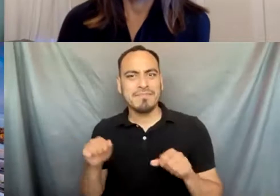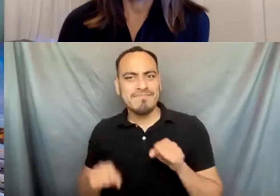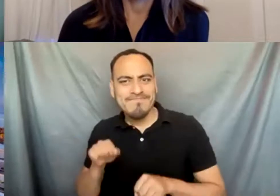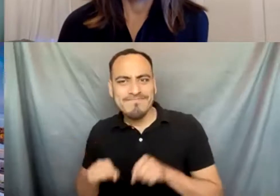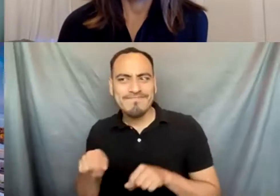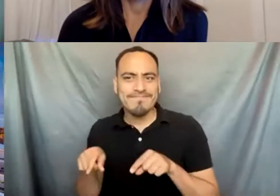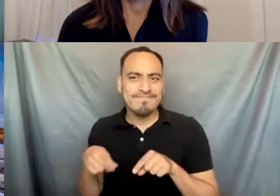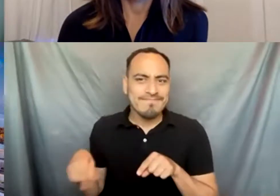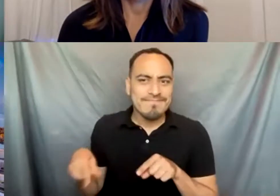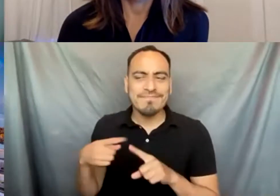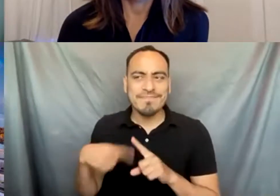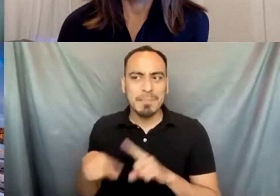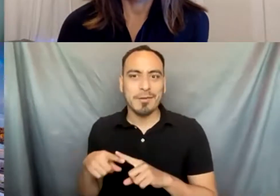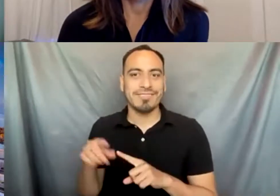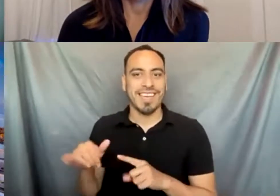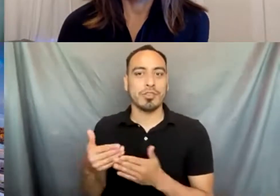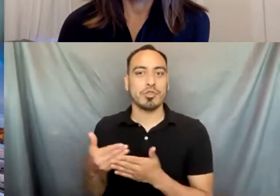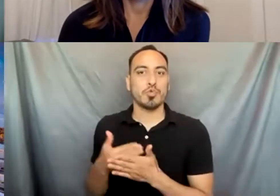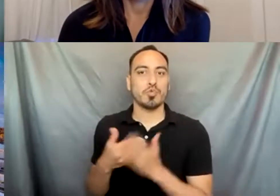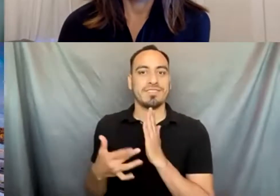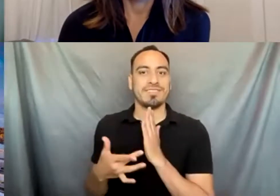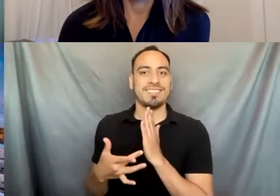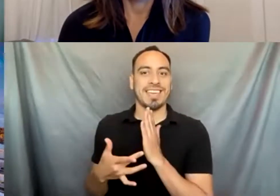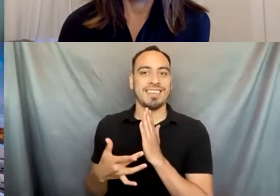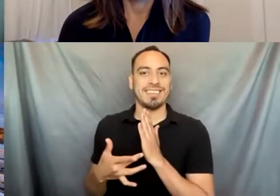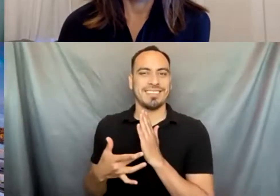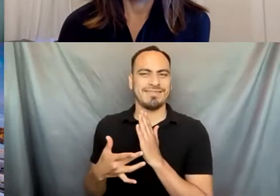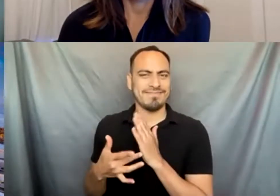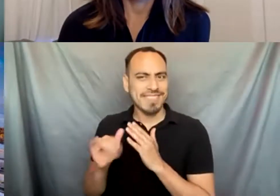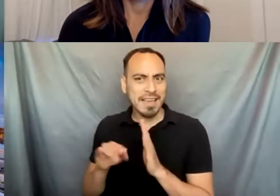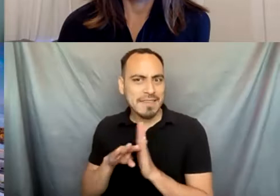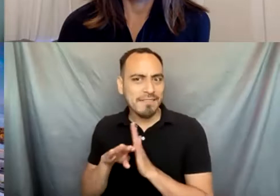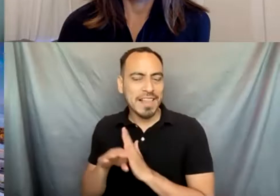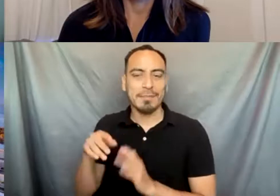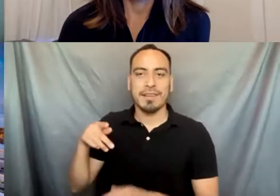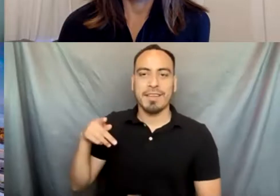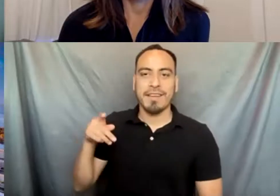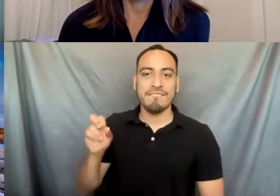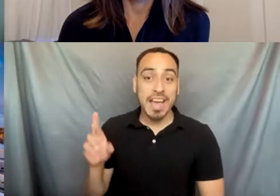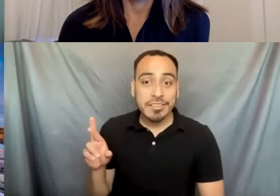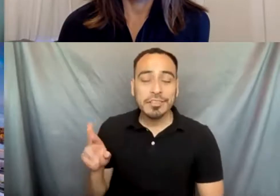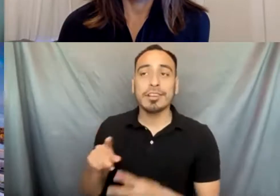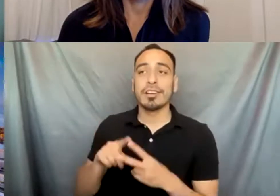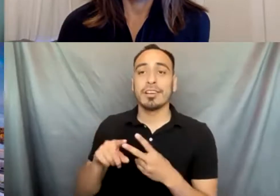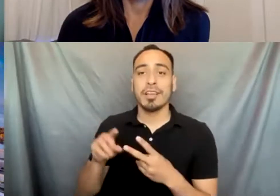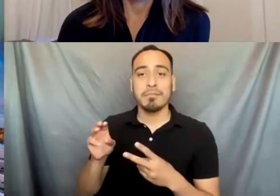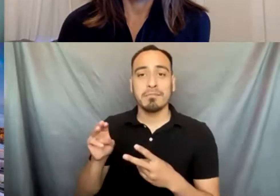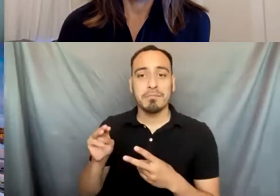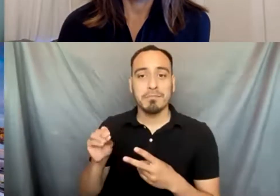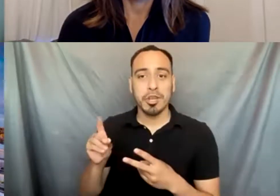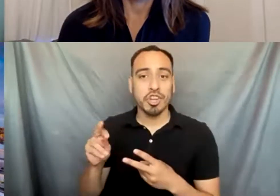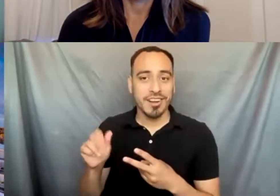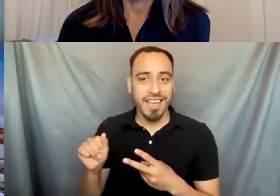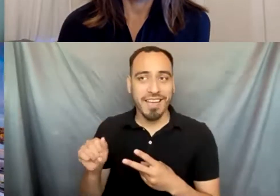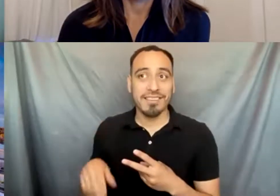newer technology that was used to develop the Pfizer and Moderna vaccine. And at